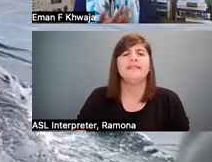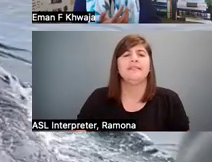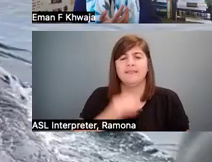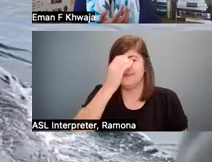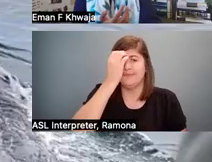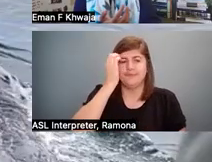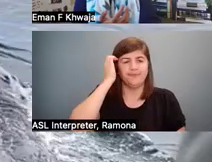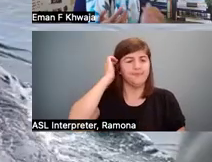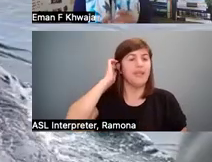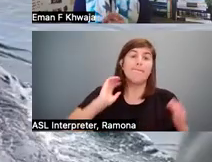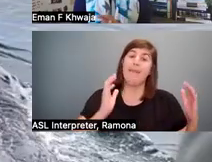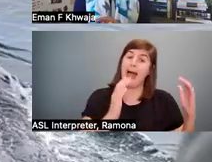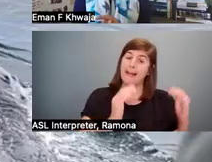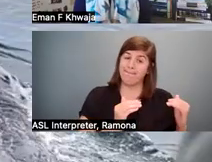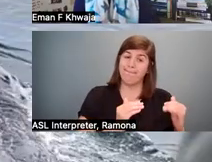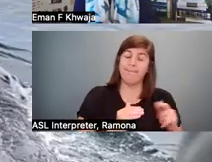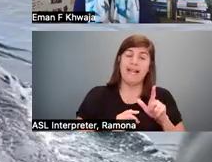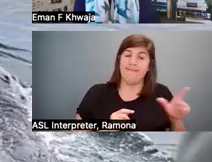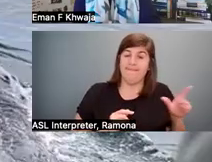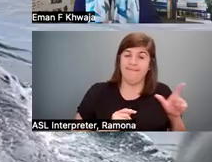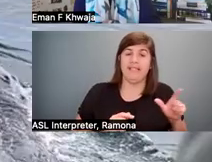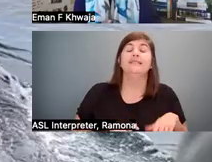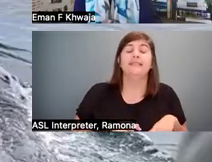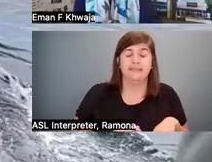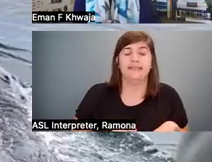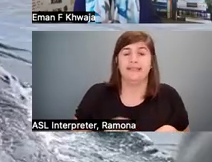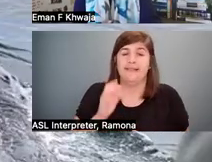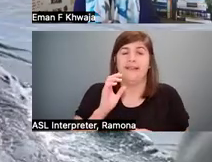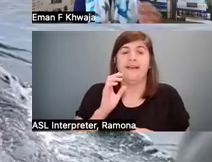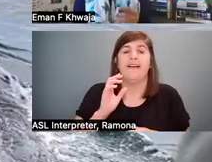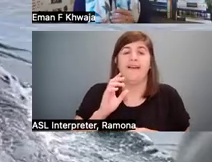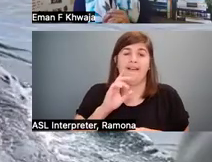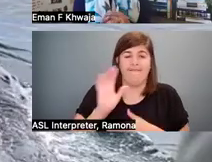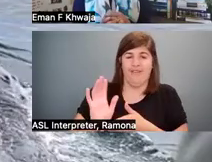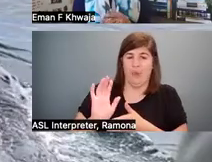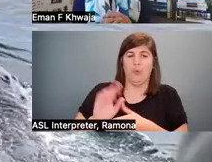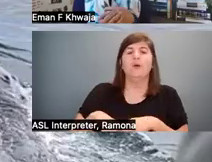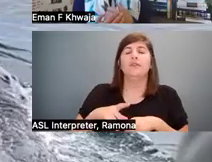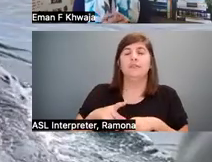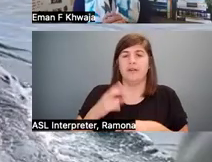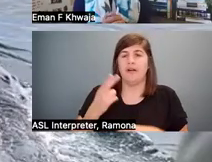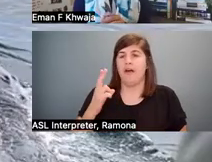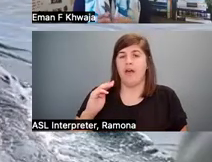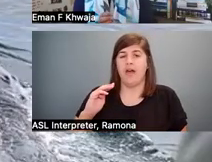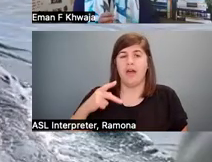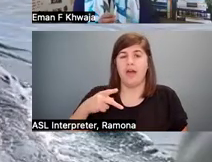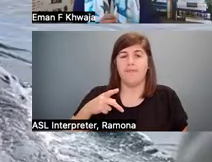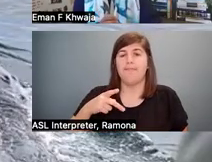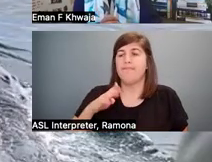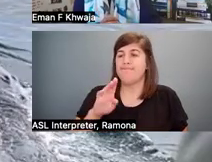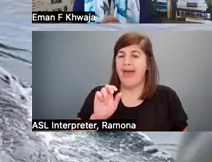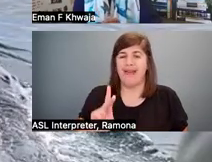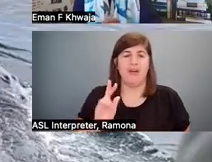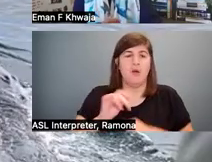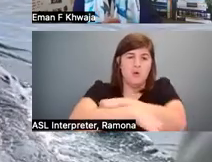video here, we have a video of a humpback whale that is doing a behavior called lunge feeding. And it's